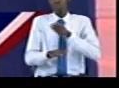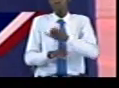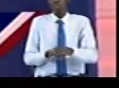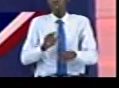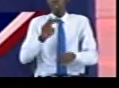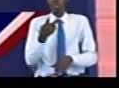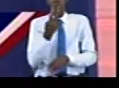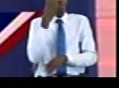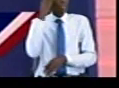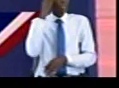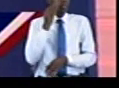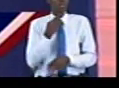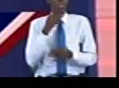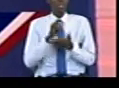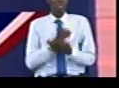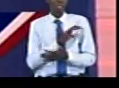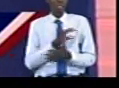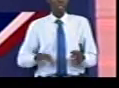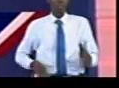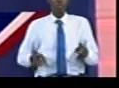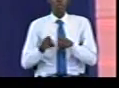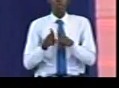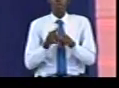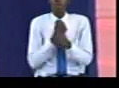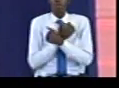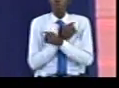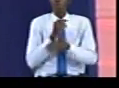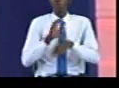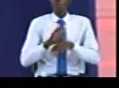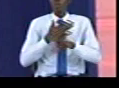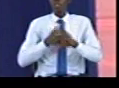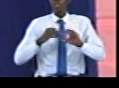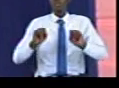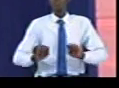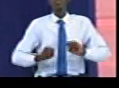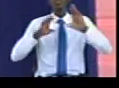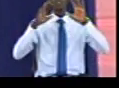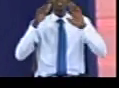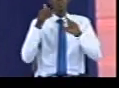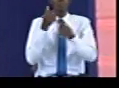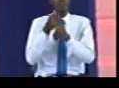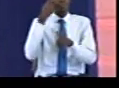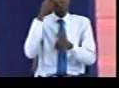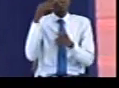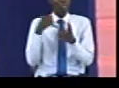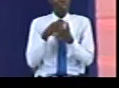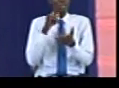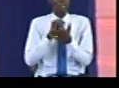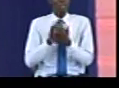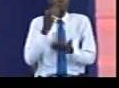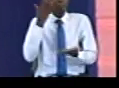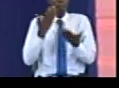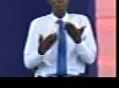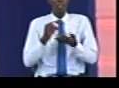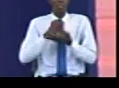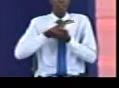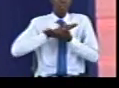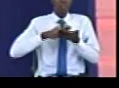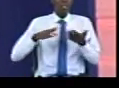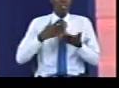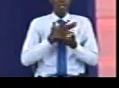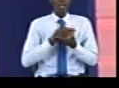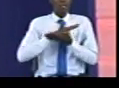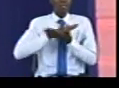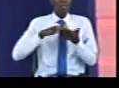Christ also loved the church, and he gave himself for it, that he might sanctify and cleanse it with the washing of